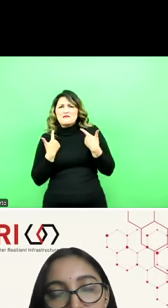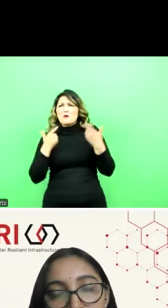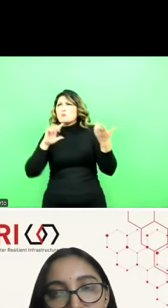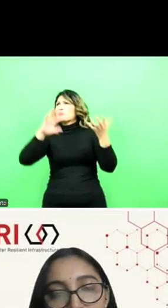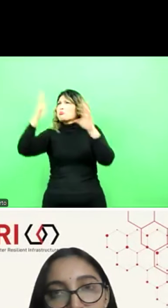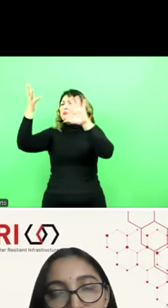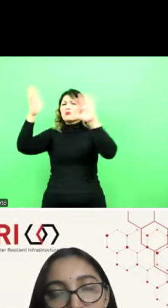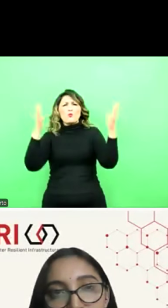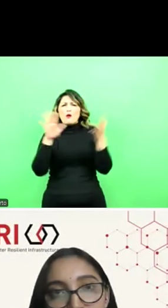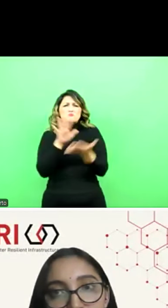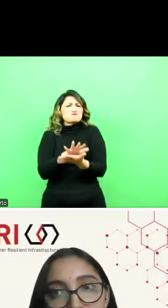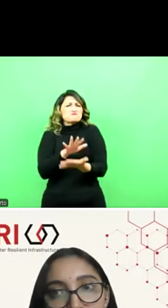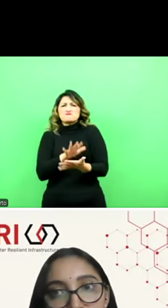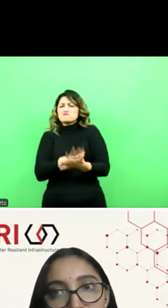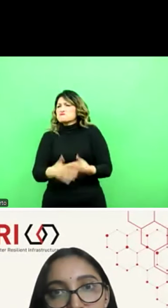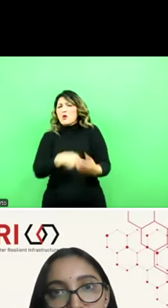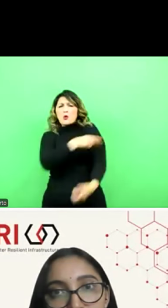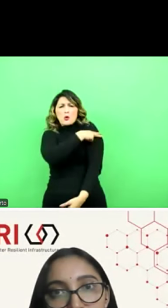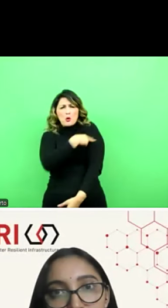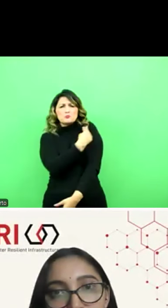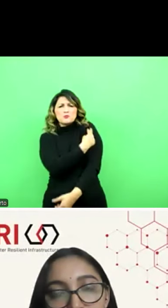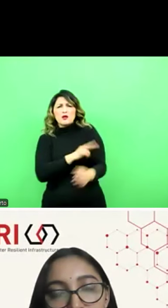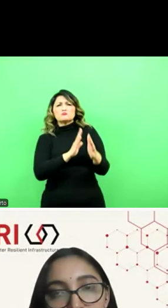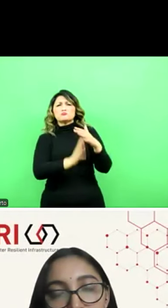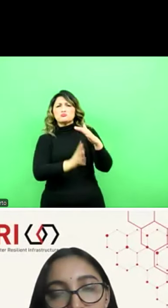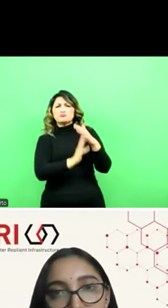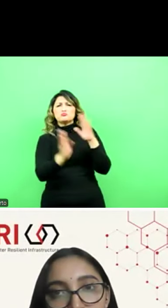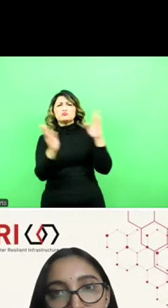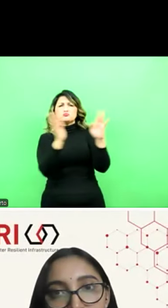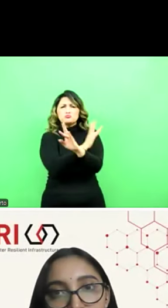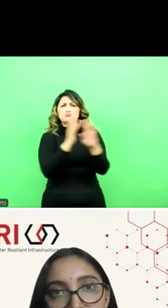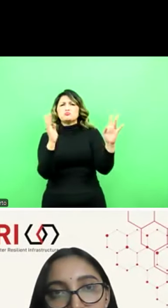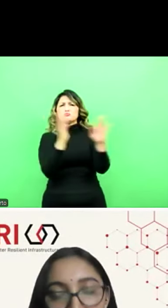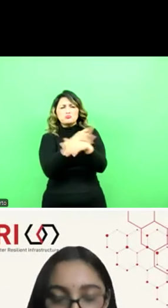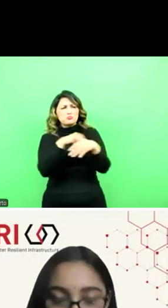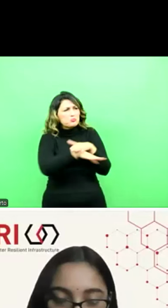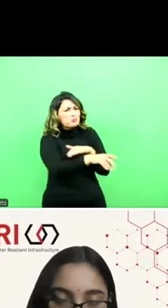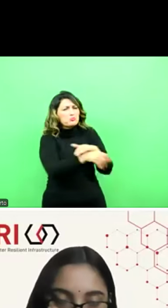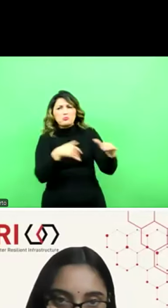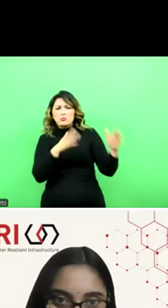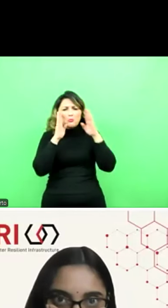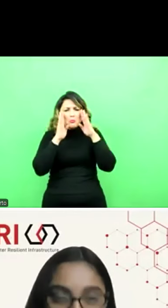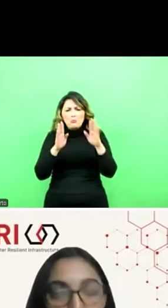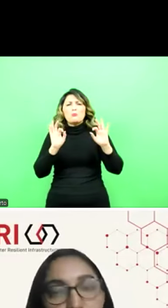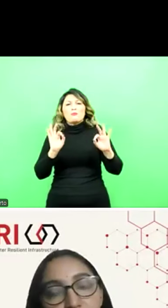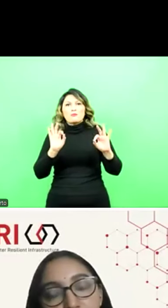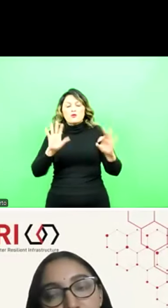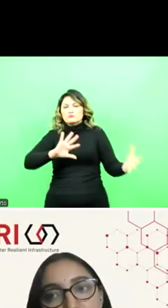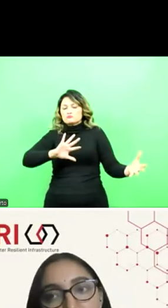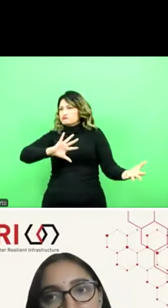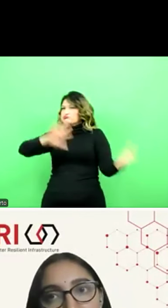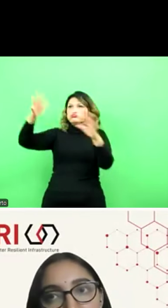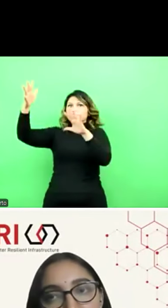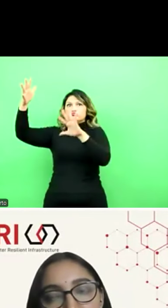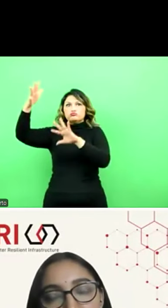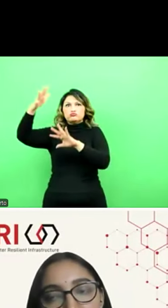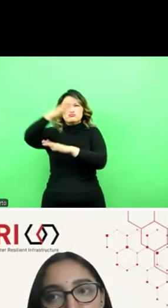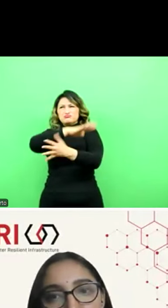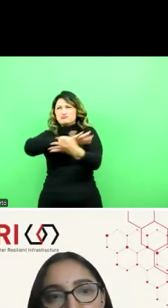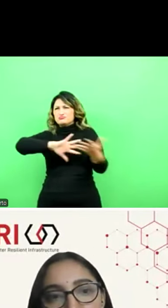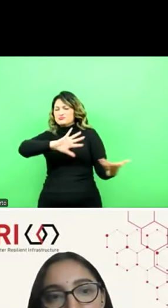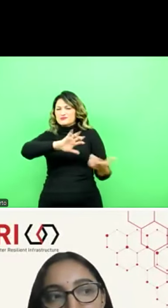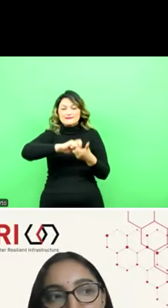health infrastructure, where there are damages to assets, hospital assets. Then